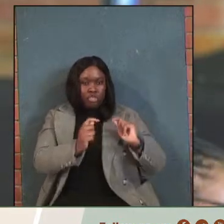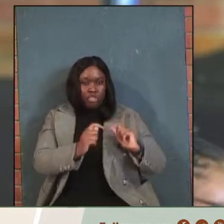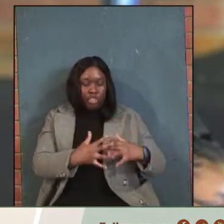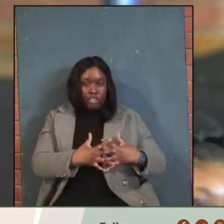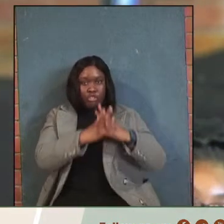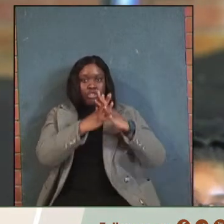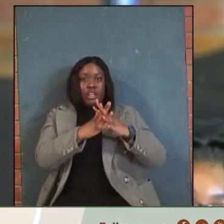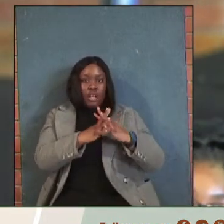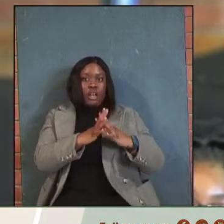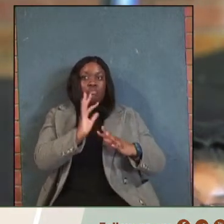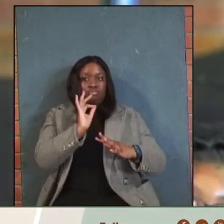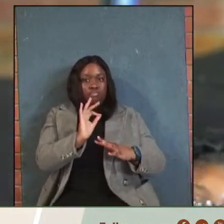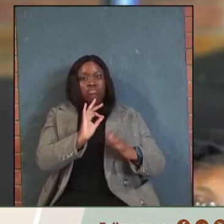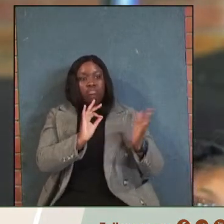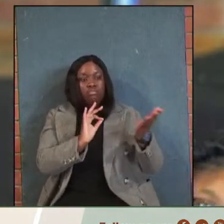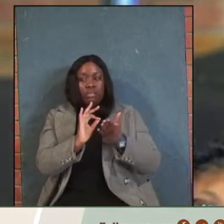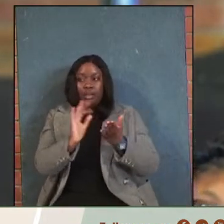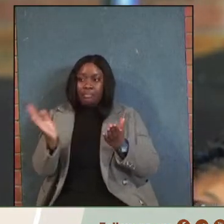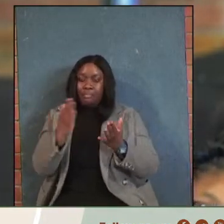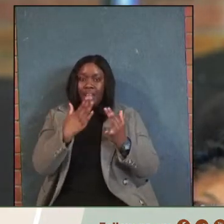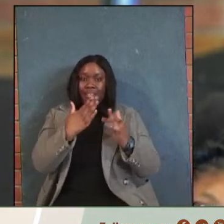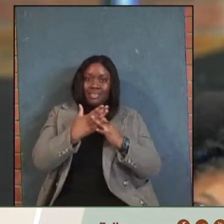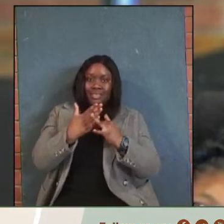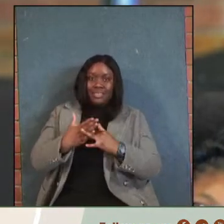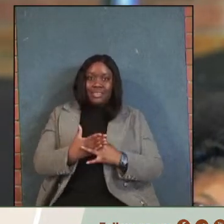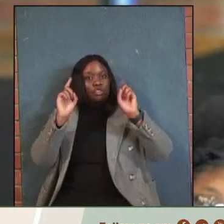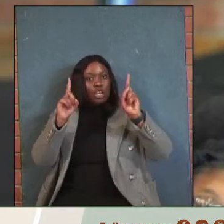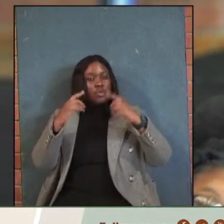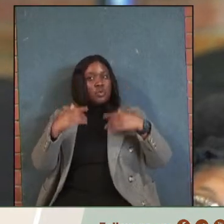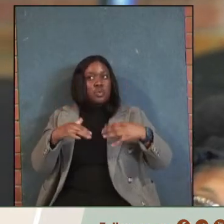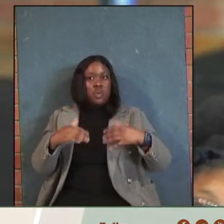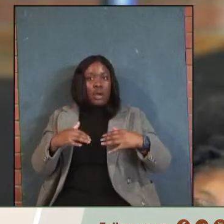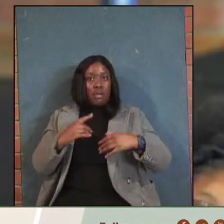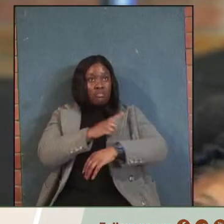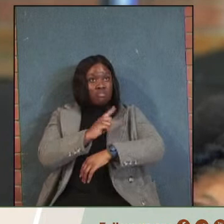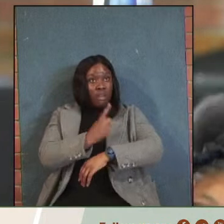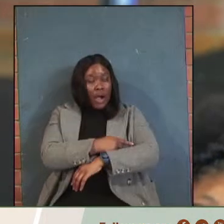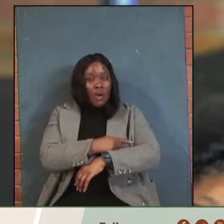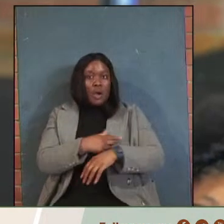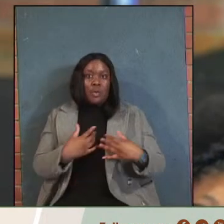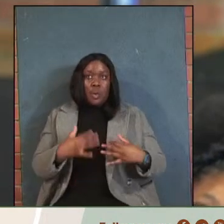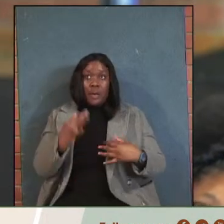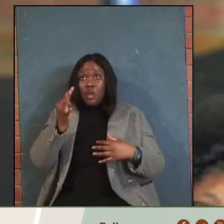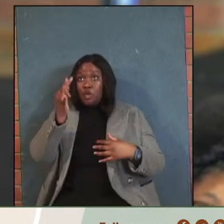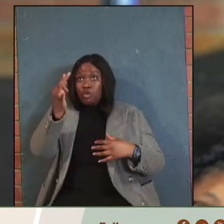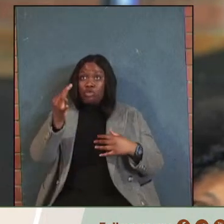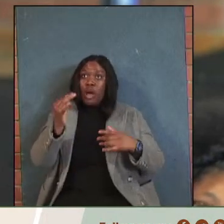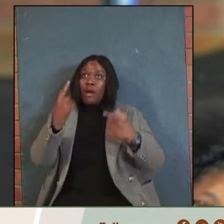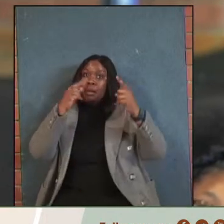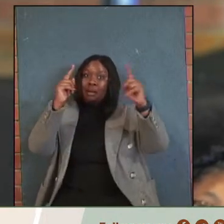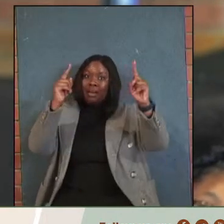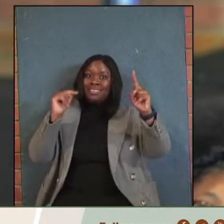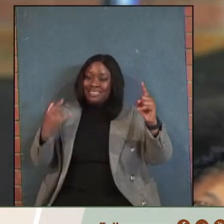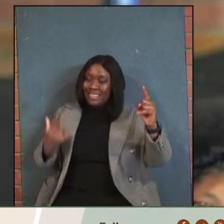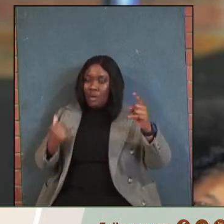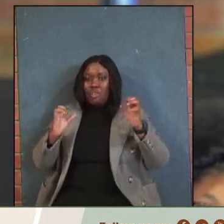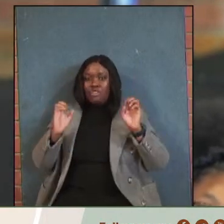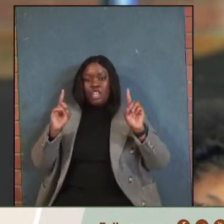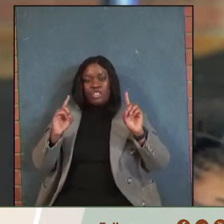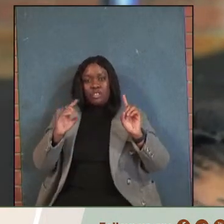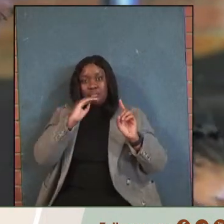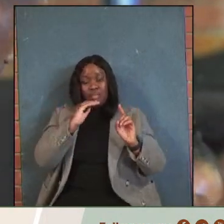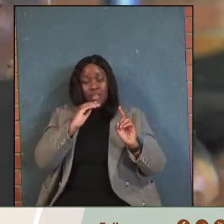so they can be readily accessible to users. For tomorrow belongs to those who prepare for it today. I thank